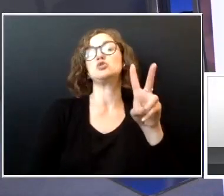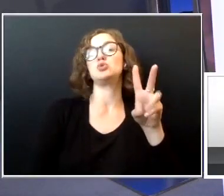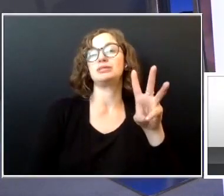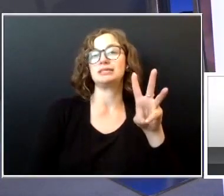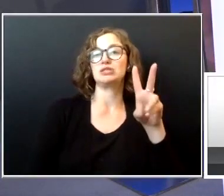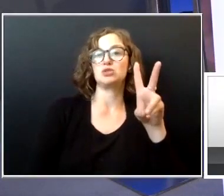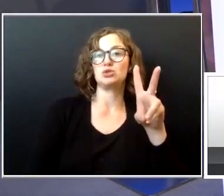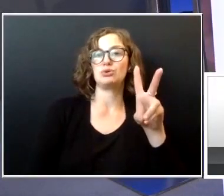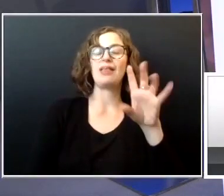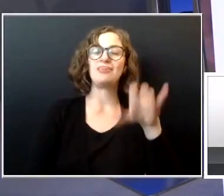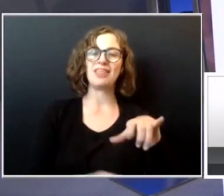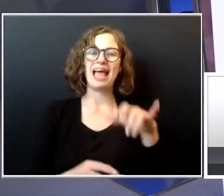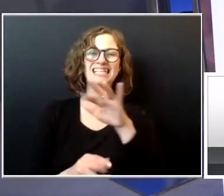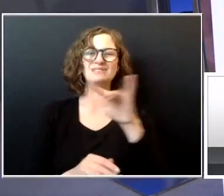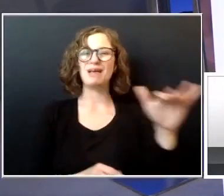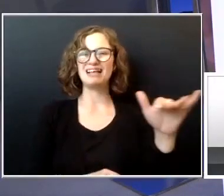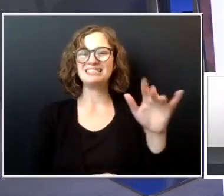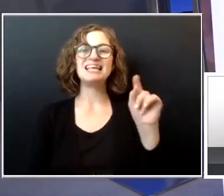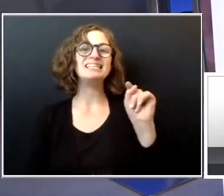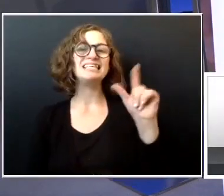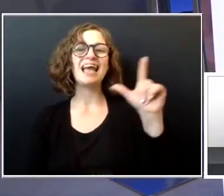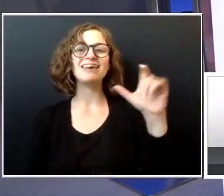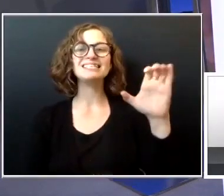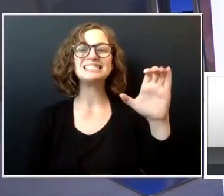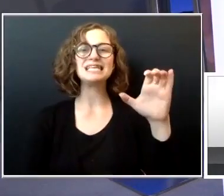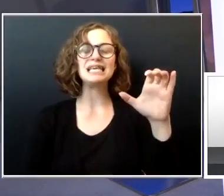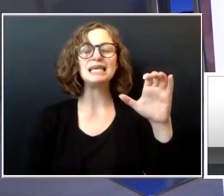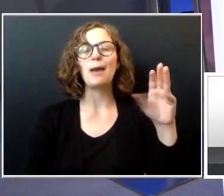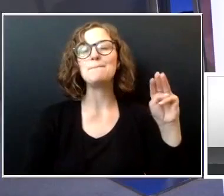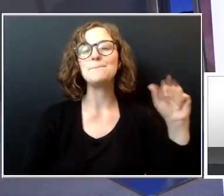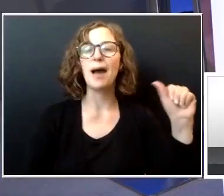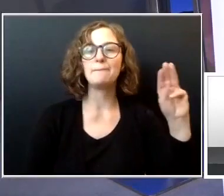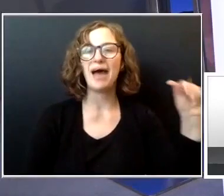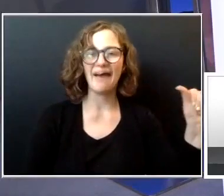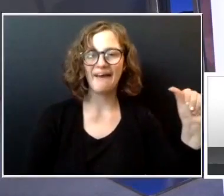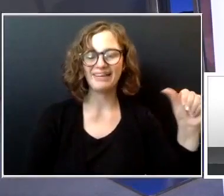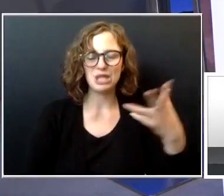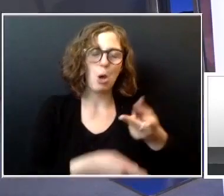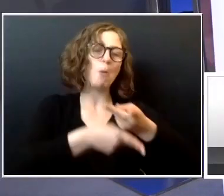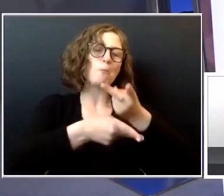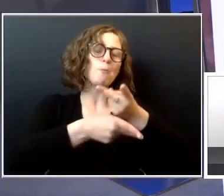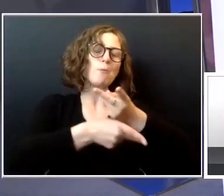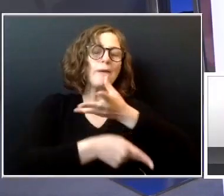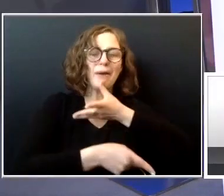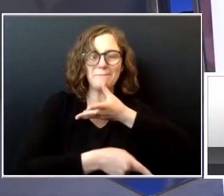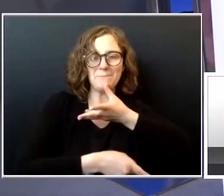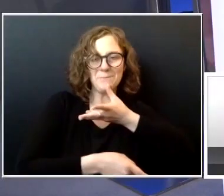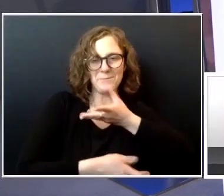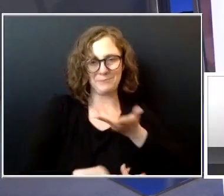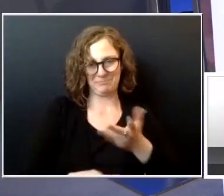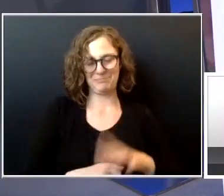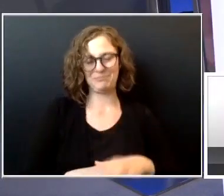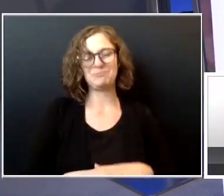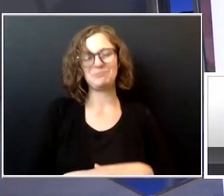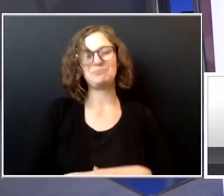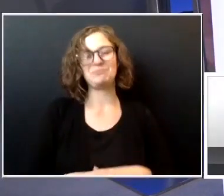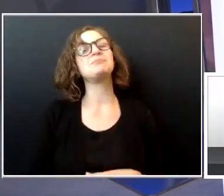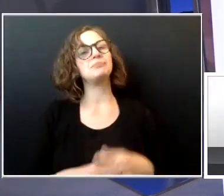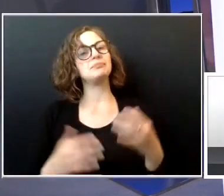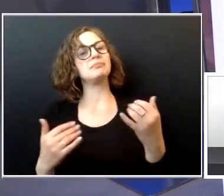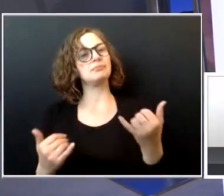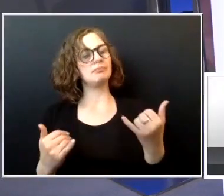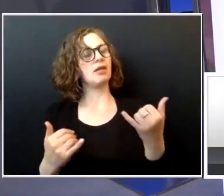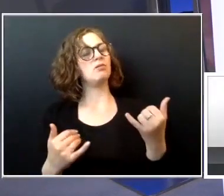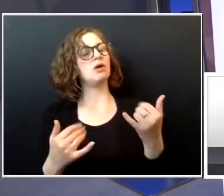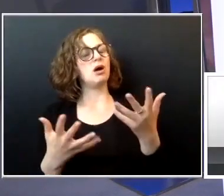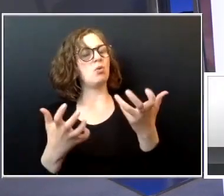1-833-TLC-MAMA, as in tender, loving care for the moms. So, Dr. Winblad, let's bring you in and let's talk about mammograms because there's still a